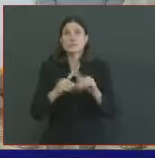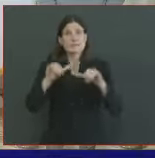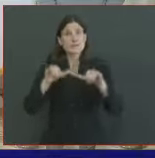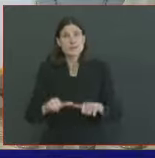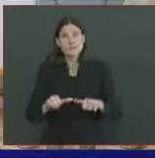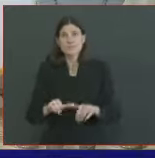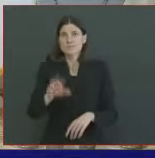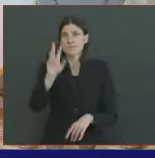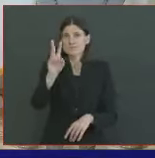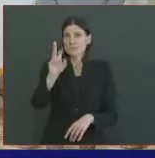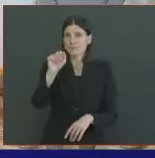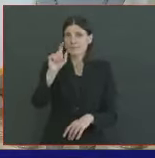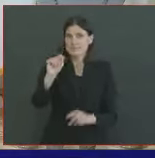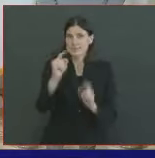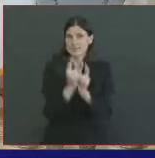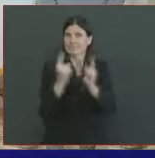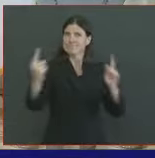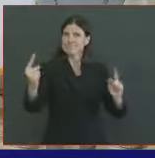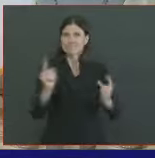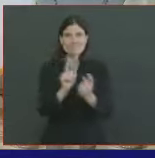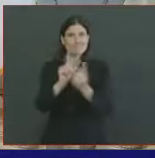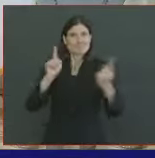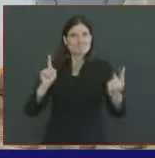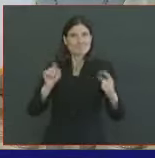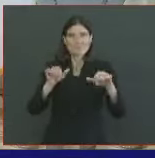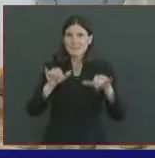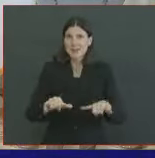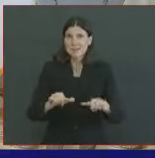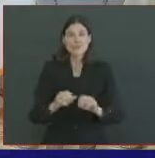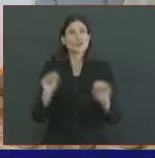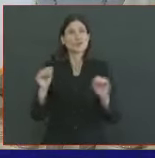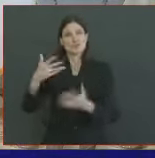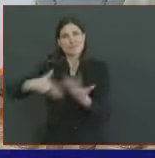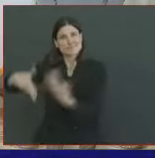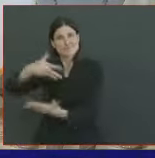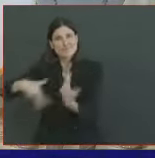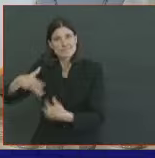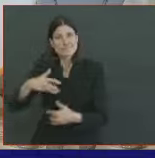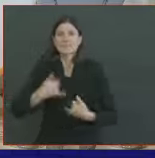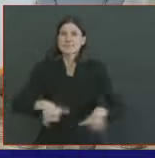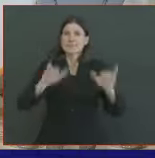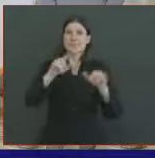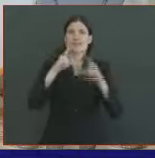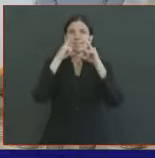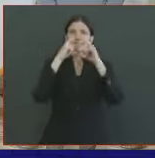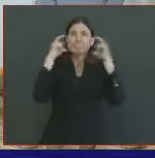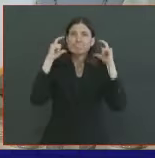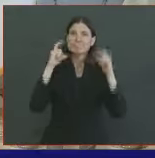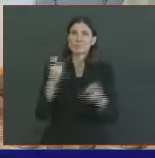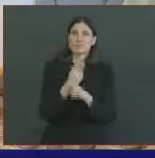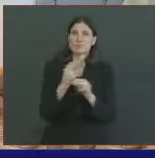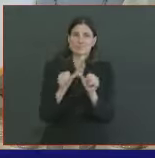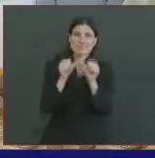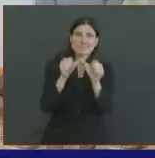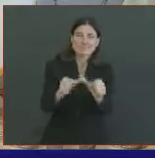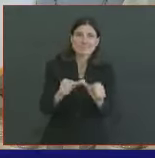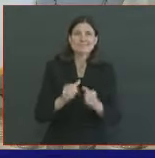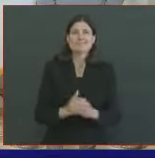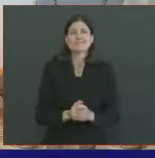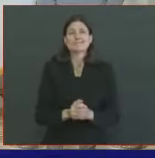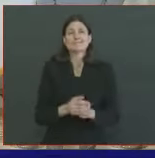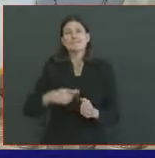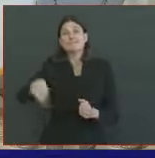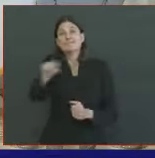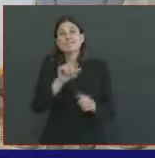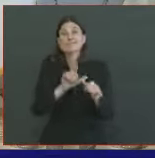your cloth face covering to cover your nose and mouth whenever you're out and about. Work from home if at